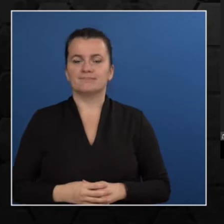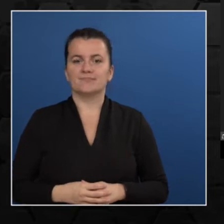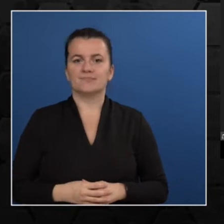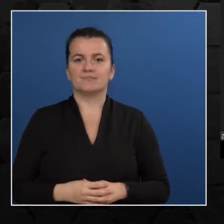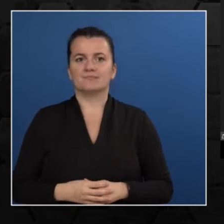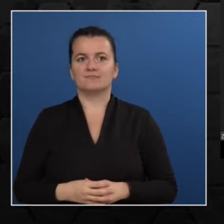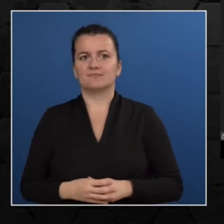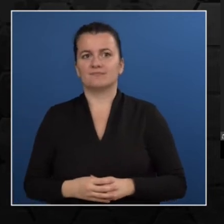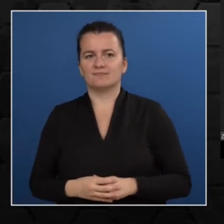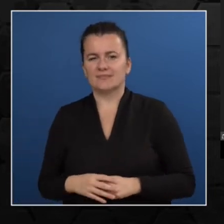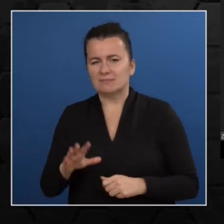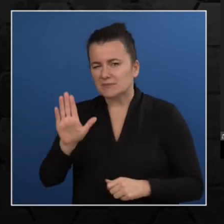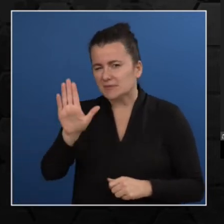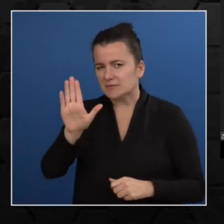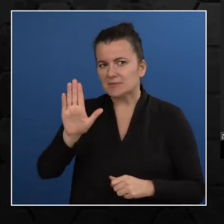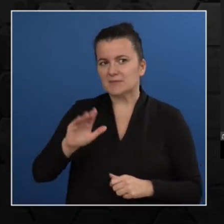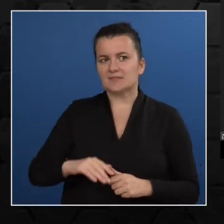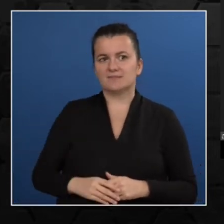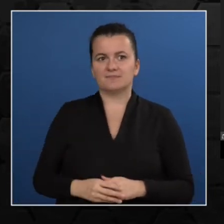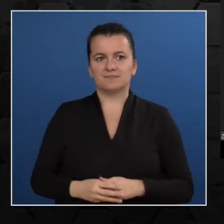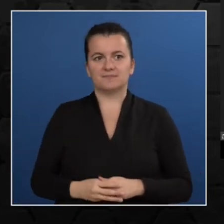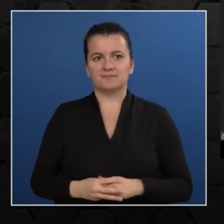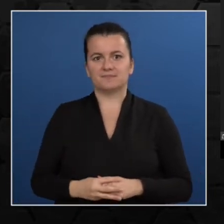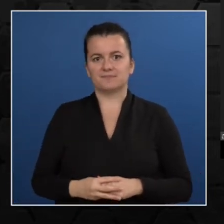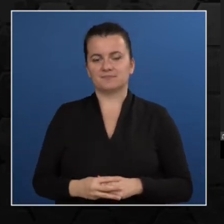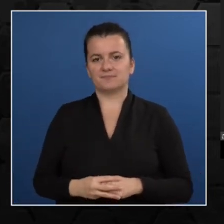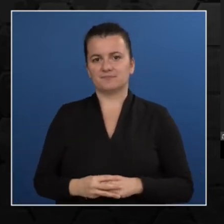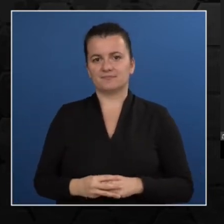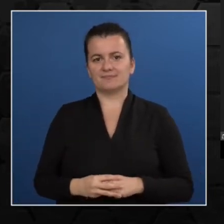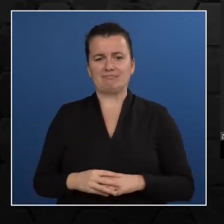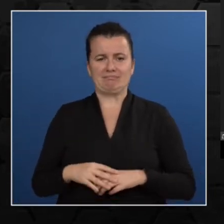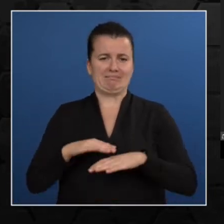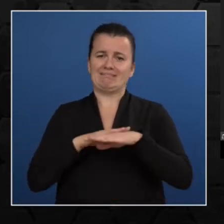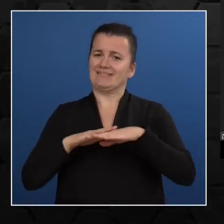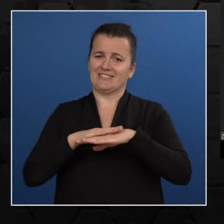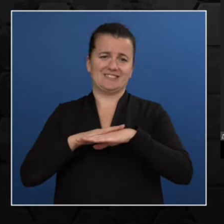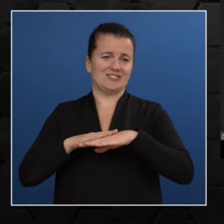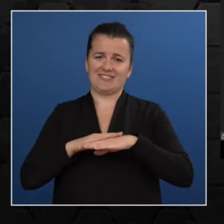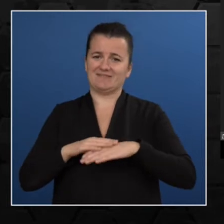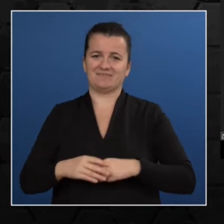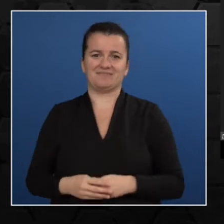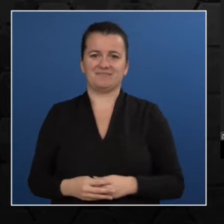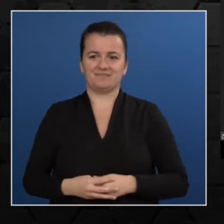Just give me a minute. I'm sorry about this.